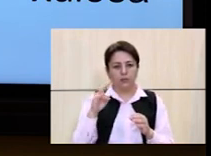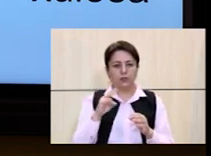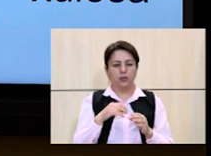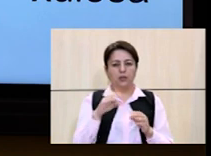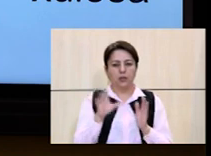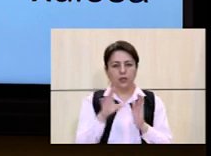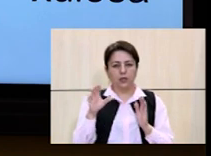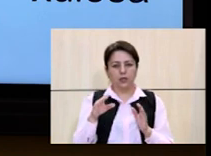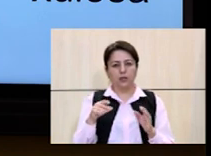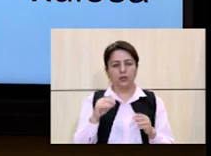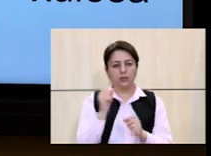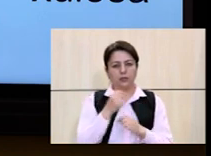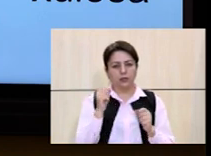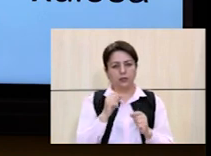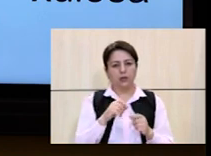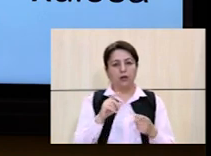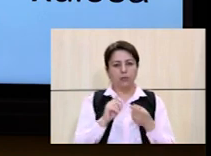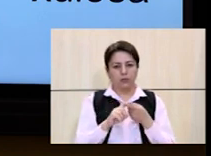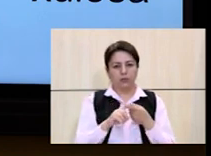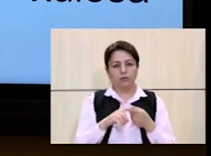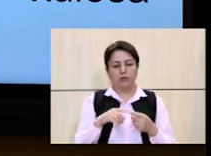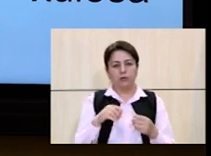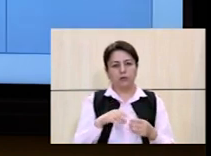o'rganib, xulosa chiqarishingiz mumkin.